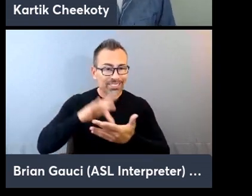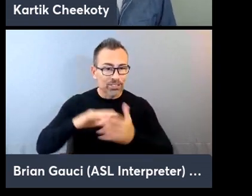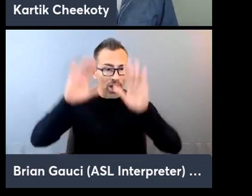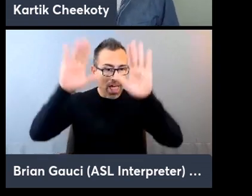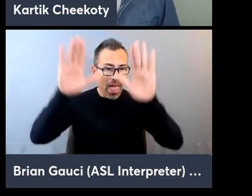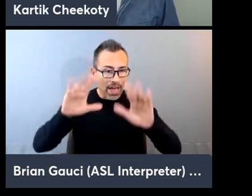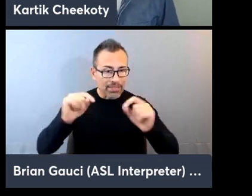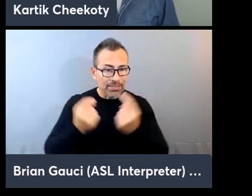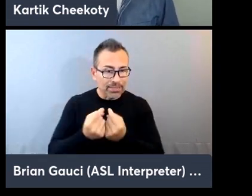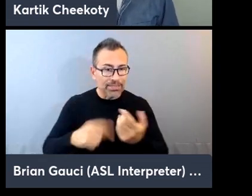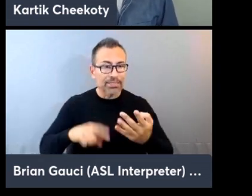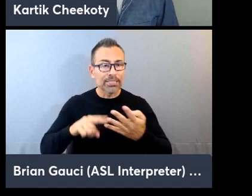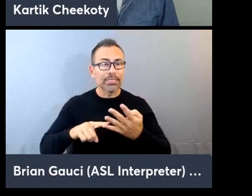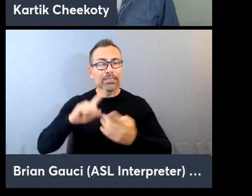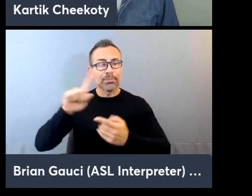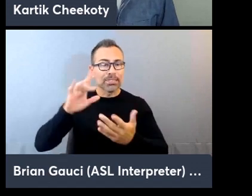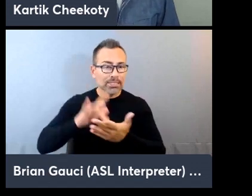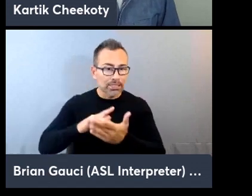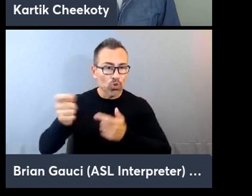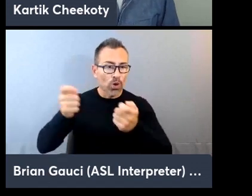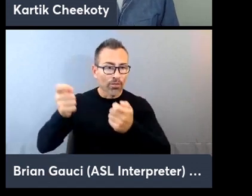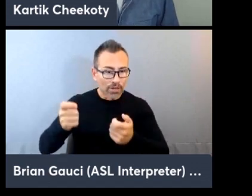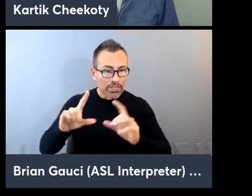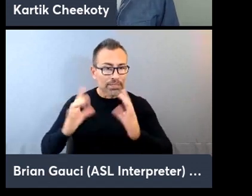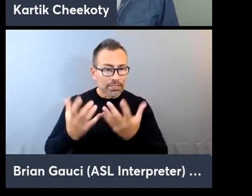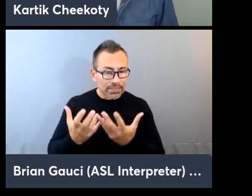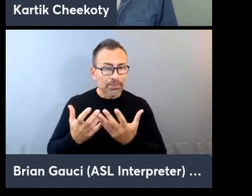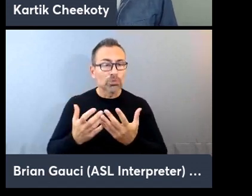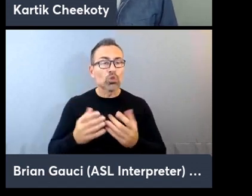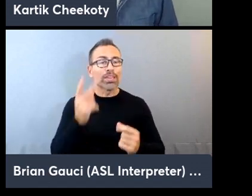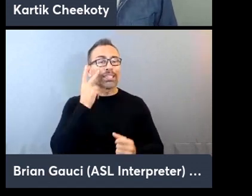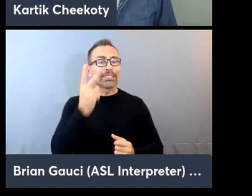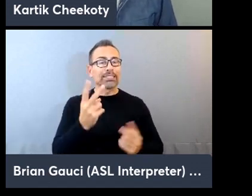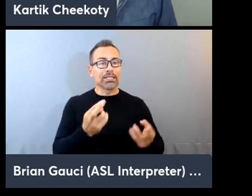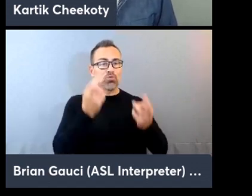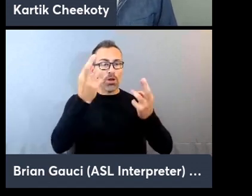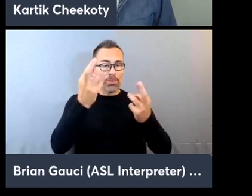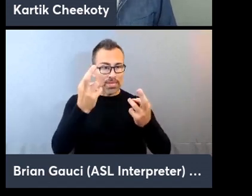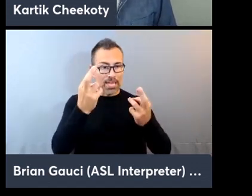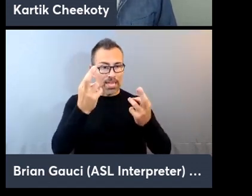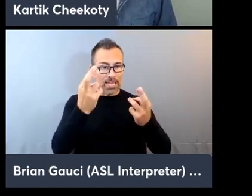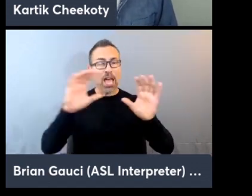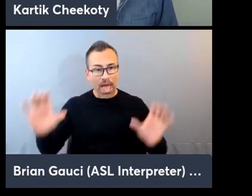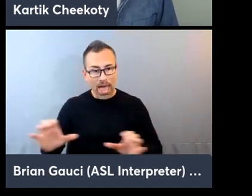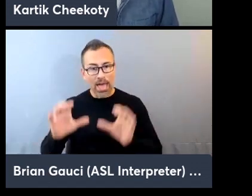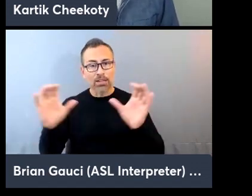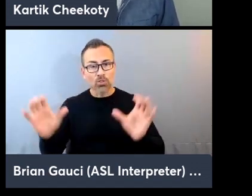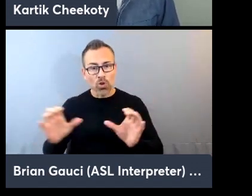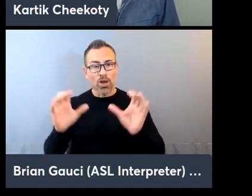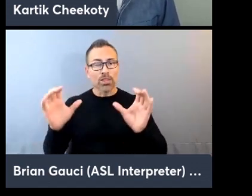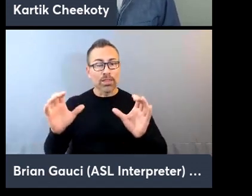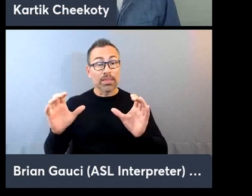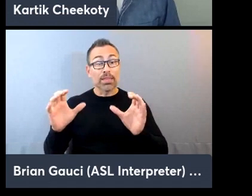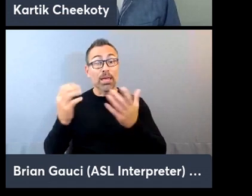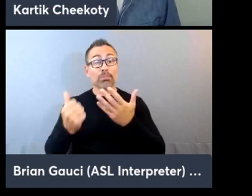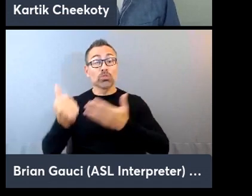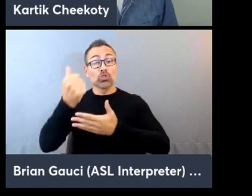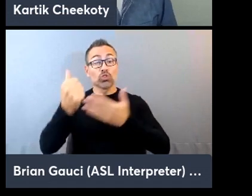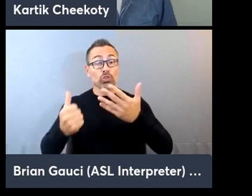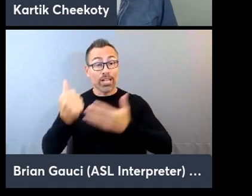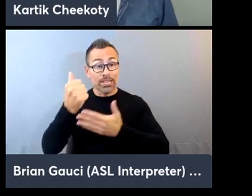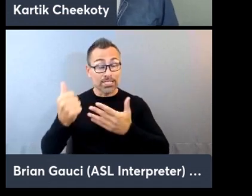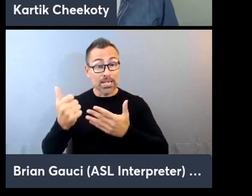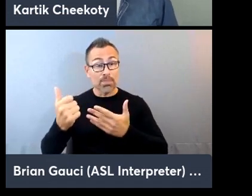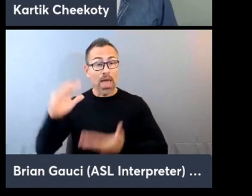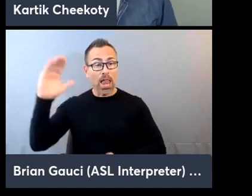view these recommendations, act on them, triage them, and mitigate risks in your deployments,